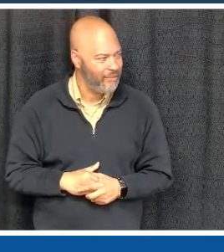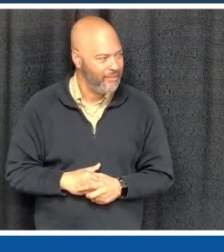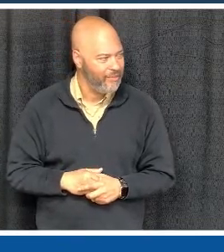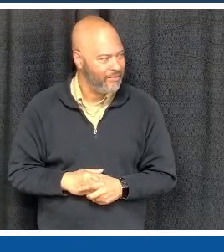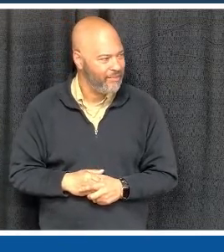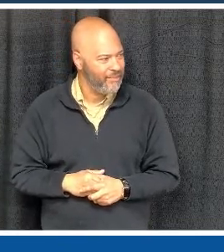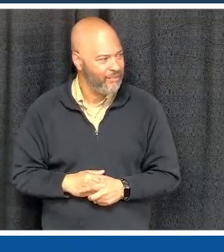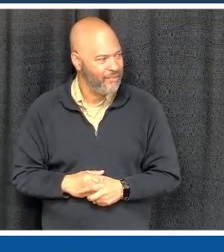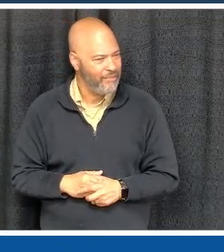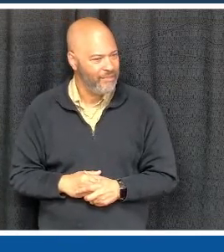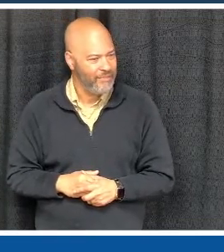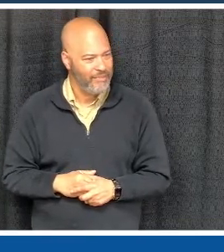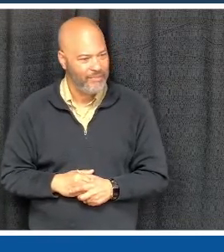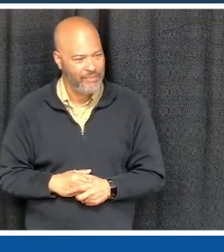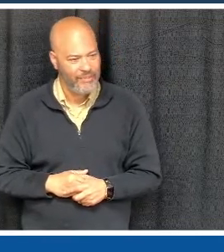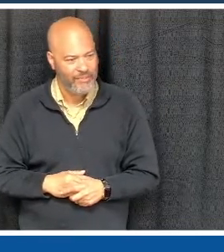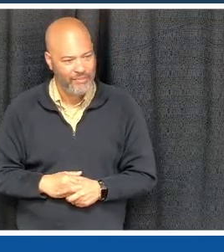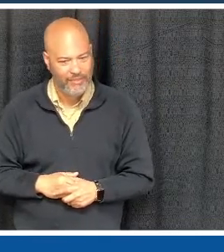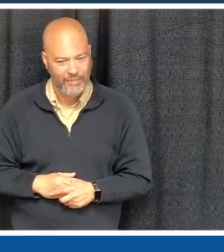Not the first time we've been in trouble together.